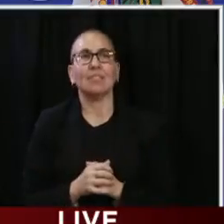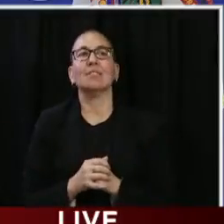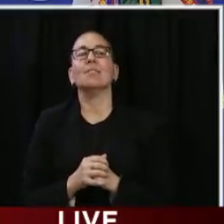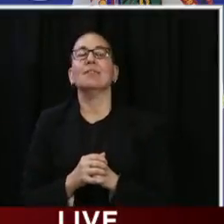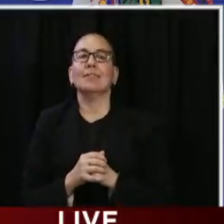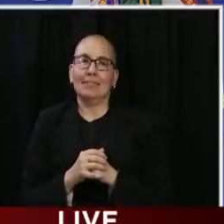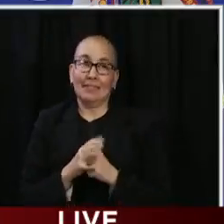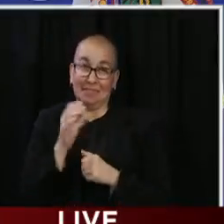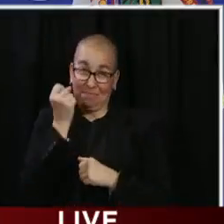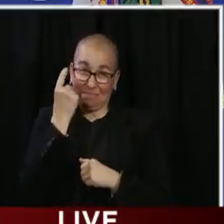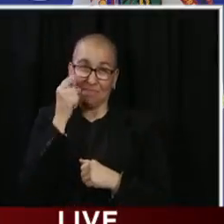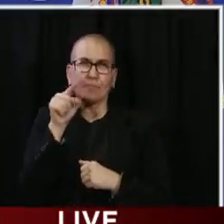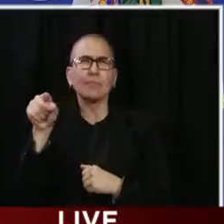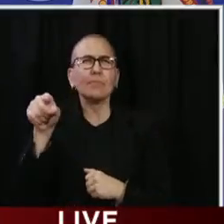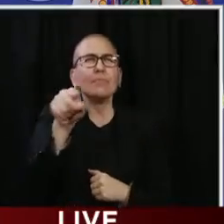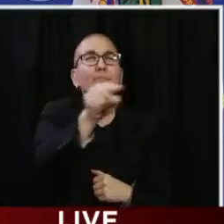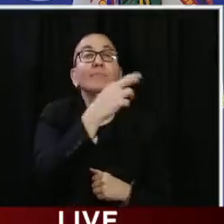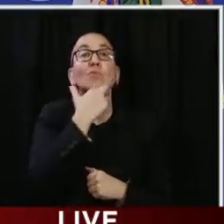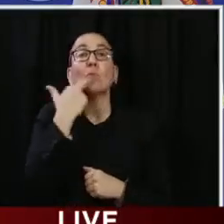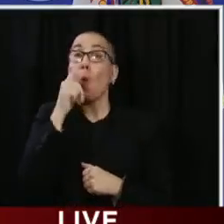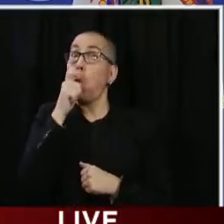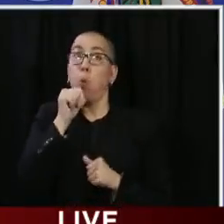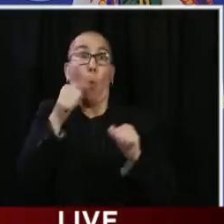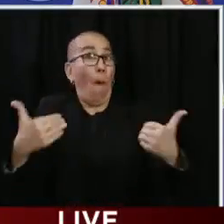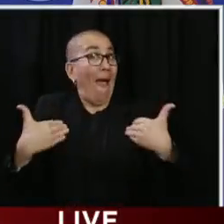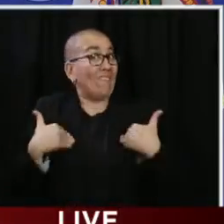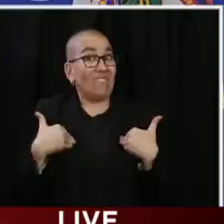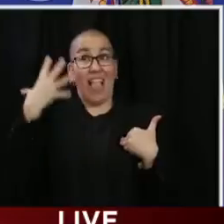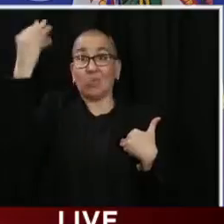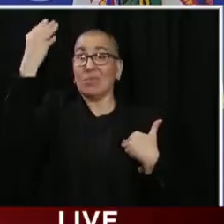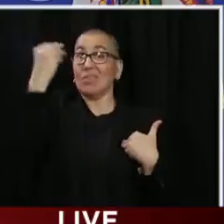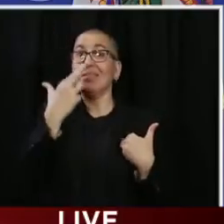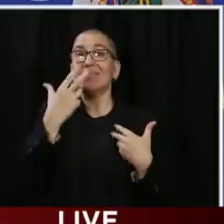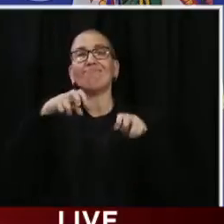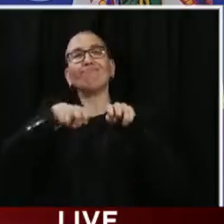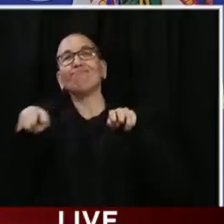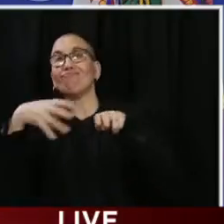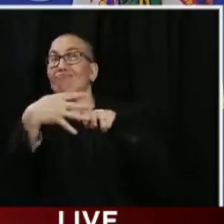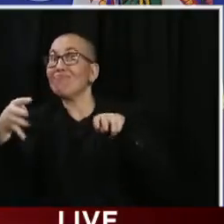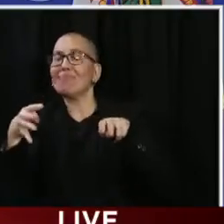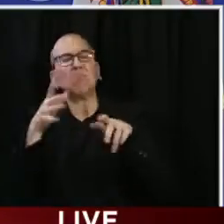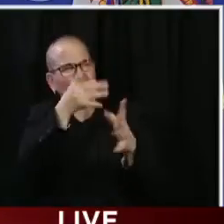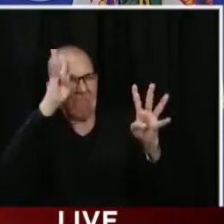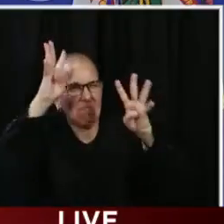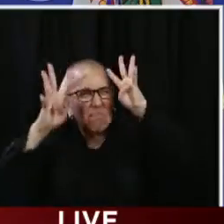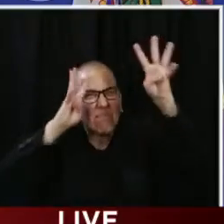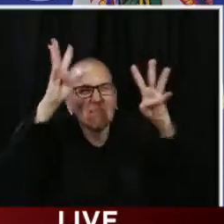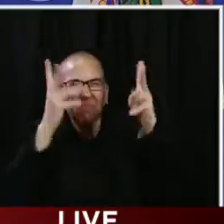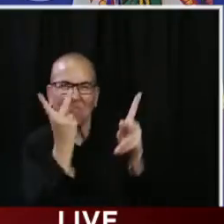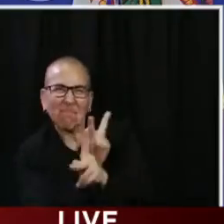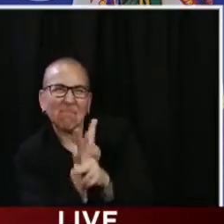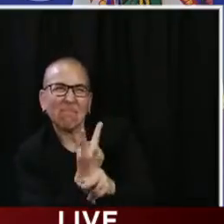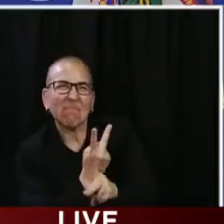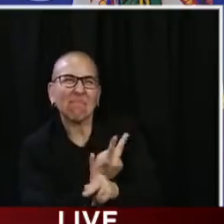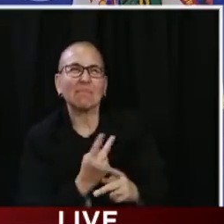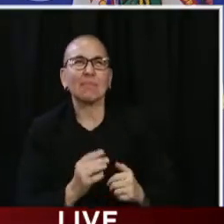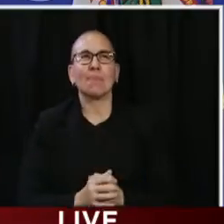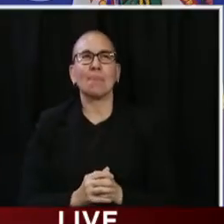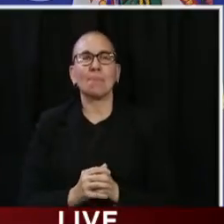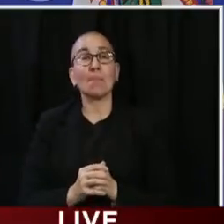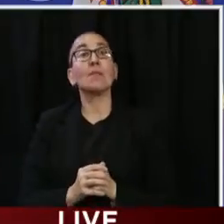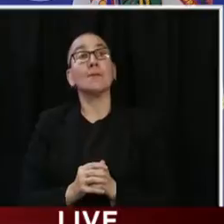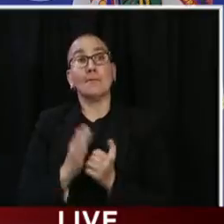outdoor space work. We know that different cities have different zoning restrictions on this, and we ask that they get creative and find ways to make that possible for restaurants who